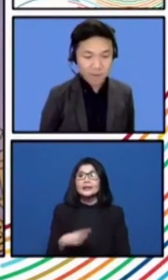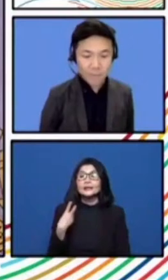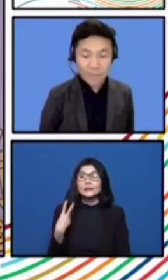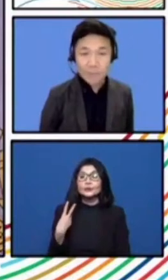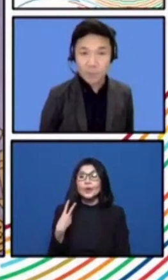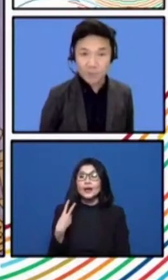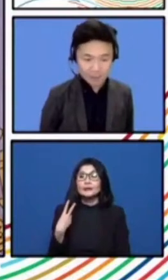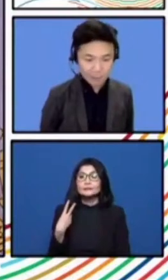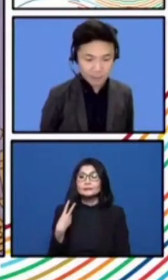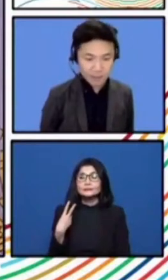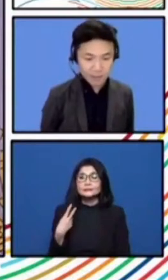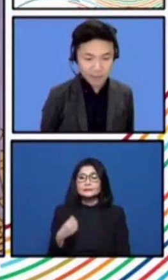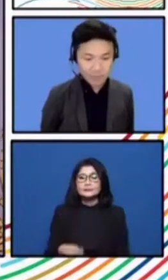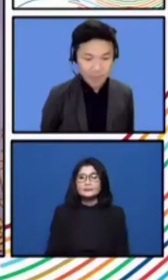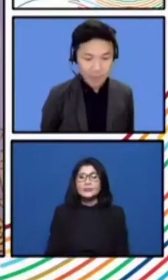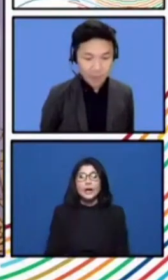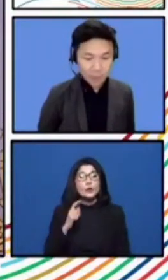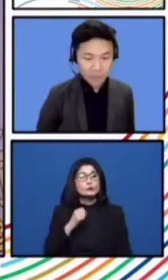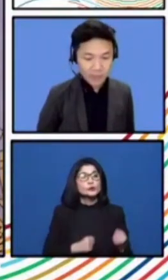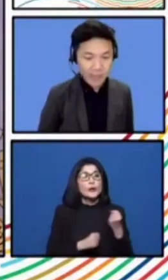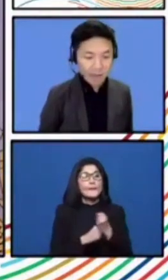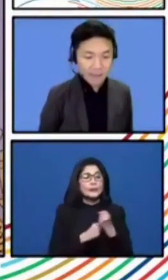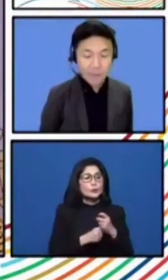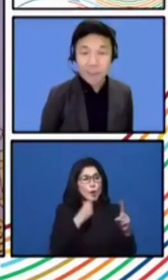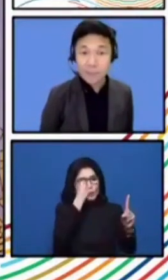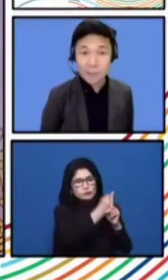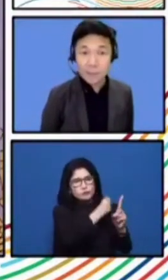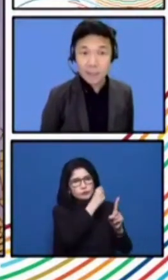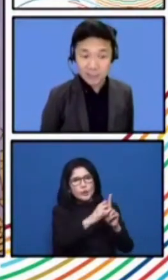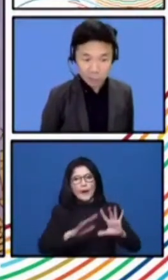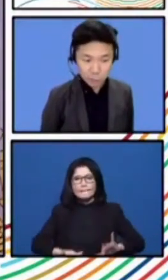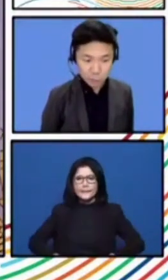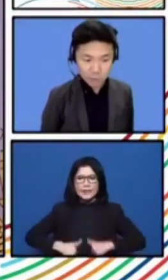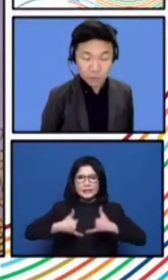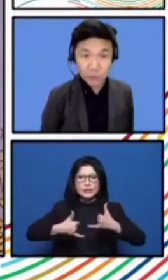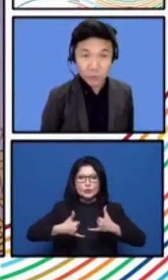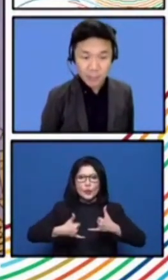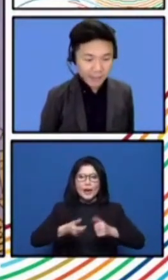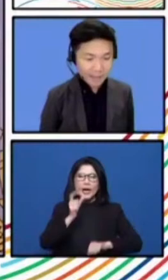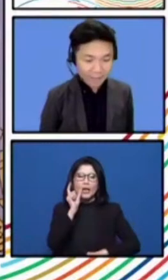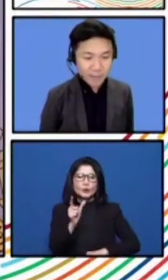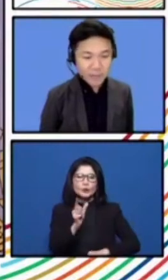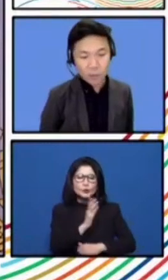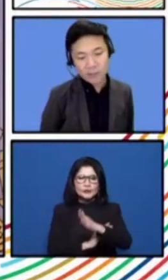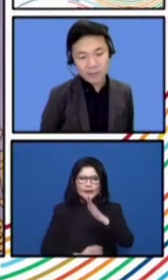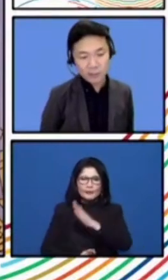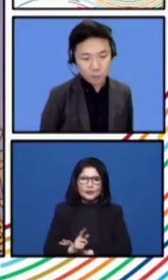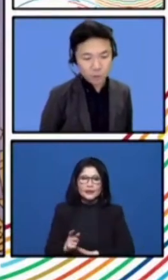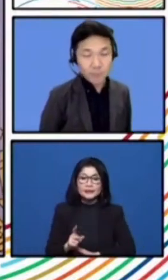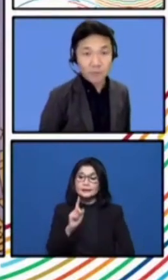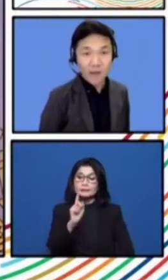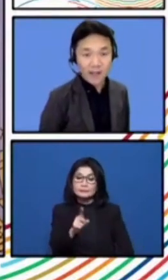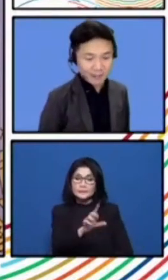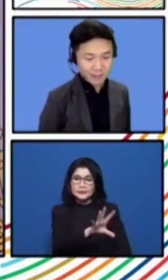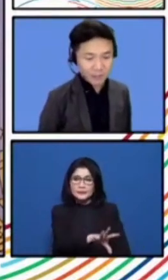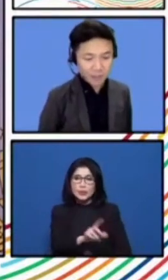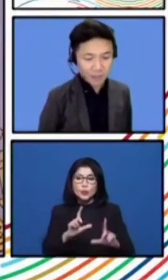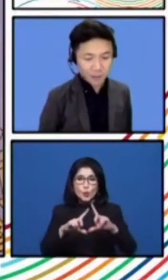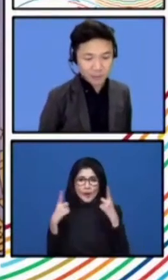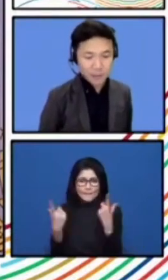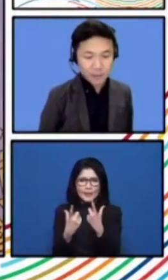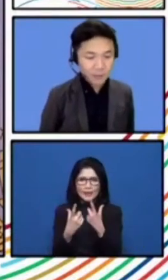for people with disabilities at one of the ldpp institutions a government-owned institution that provides